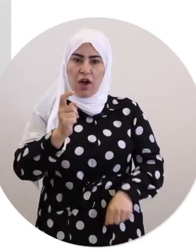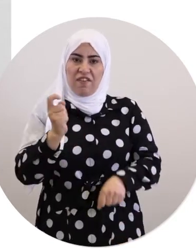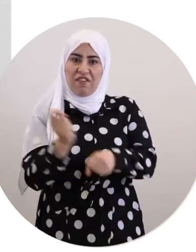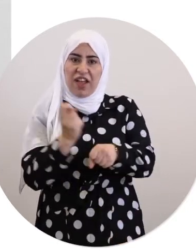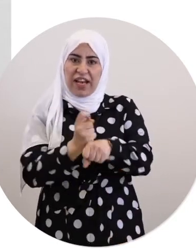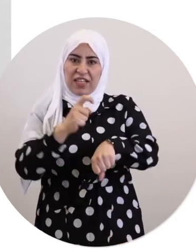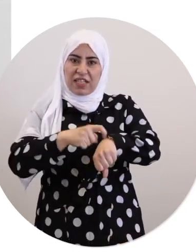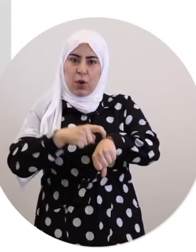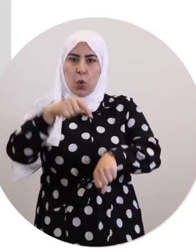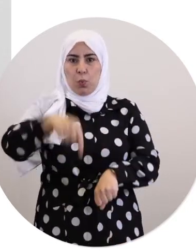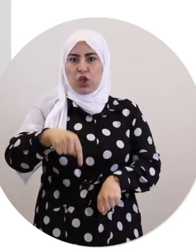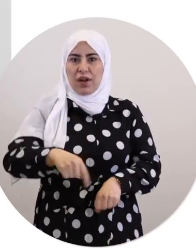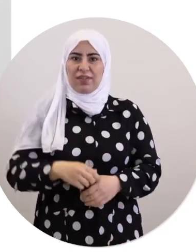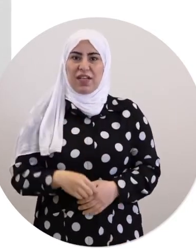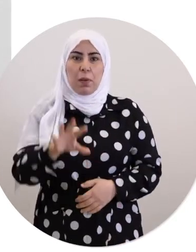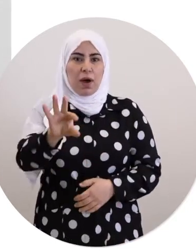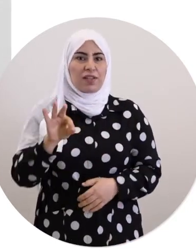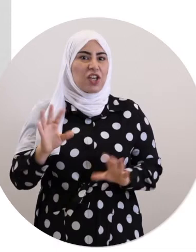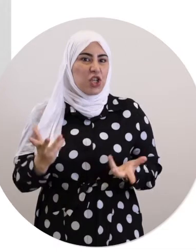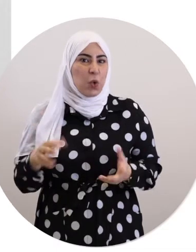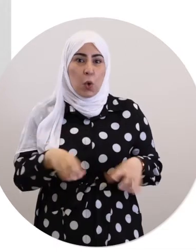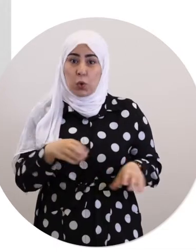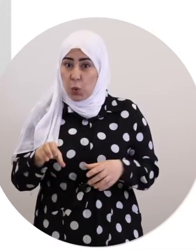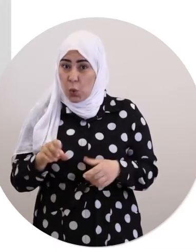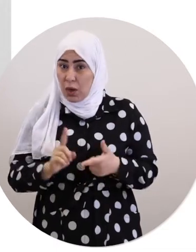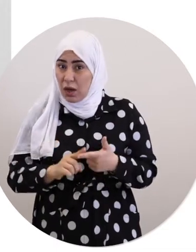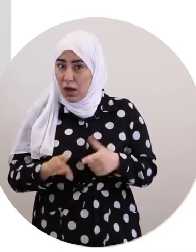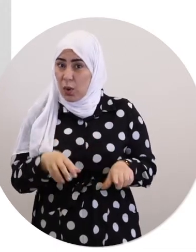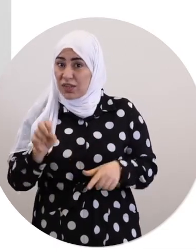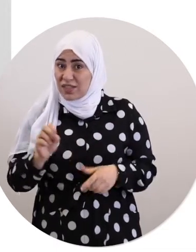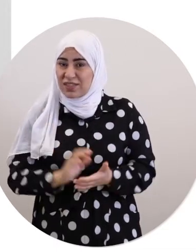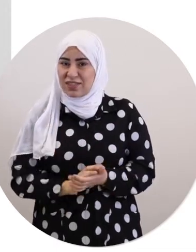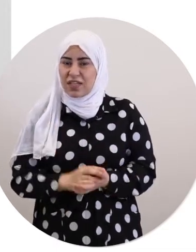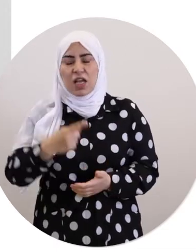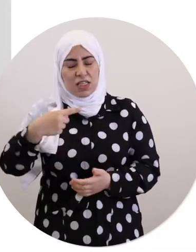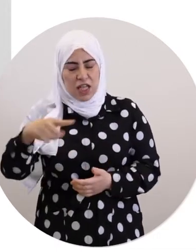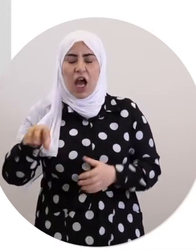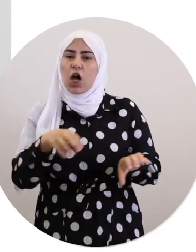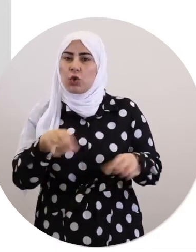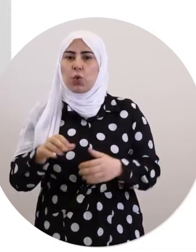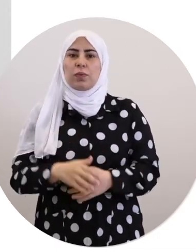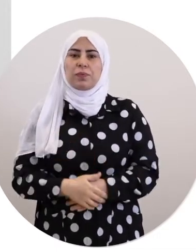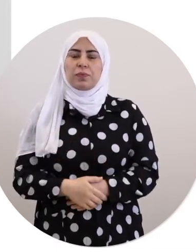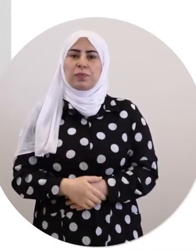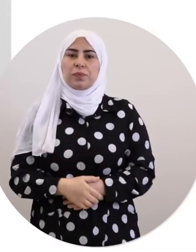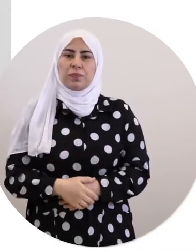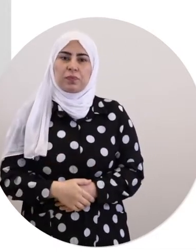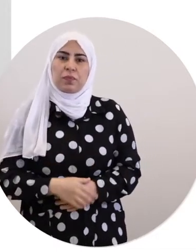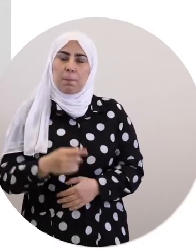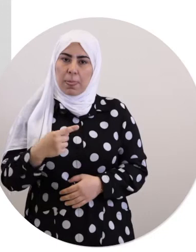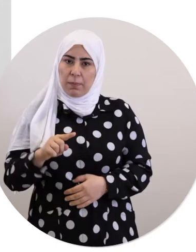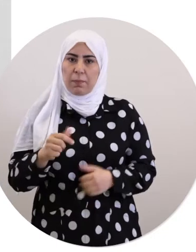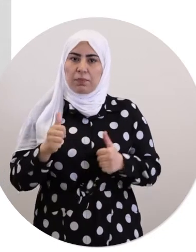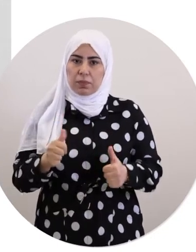we're going with either what? Do or does. So what does I take? What do you think? Does it take do or does? Yes,